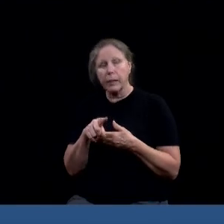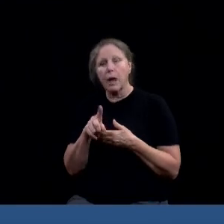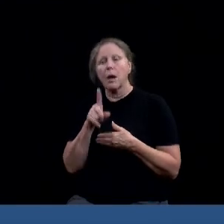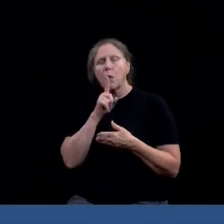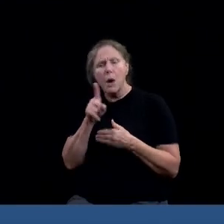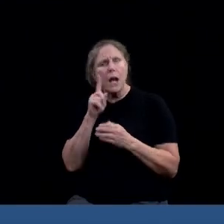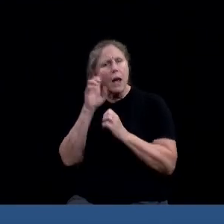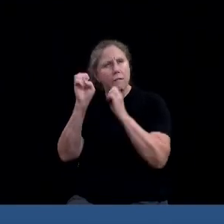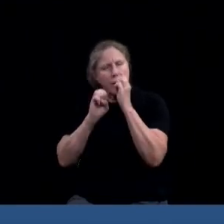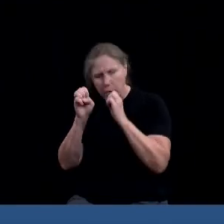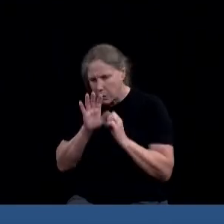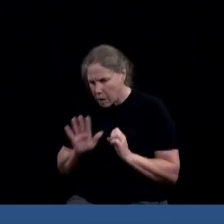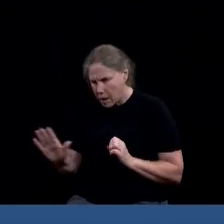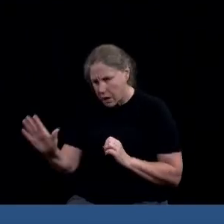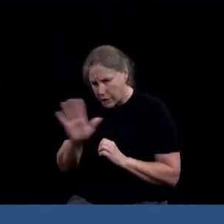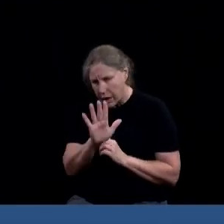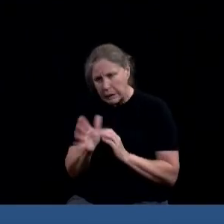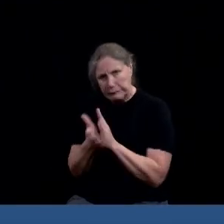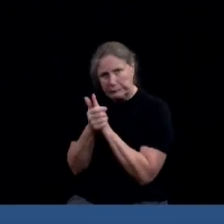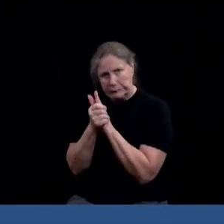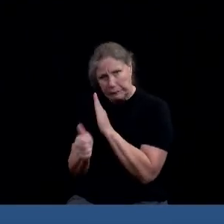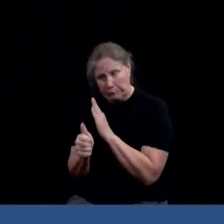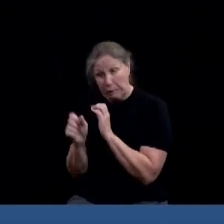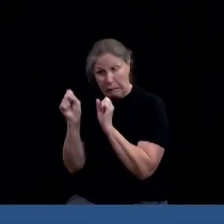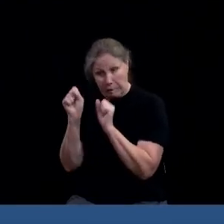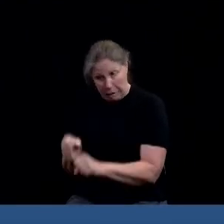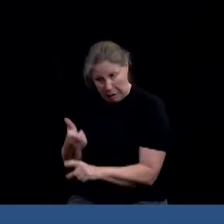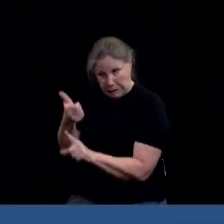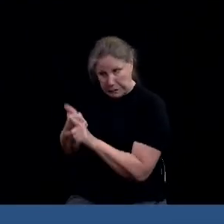moving and so forth.